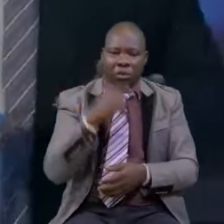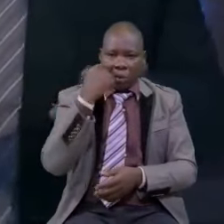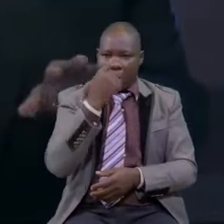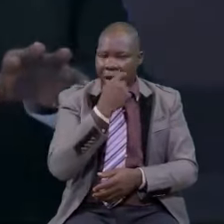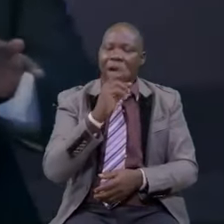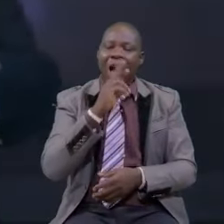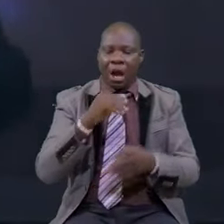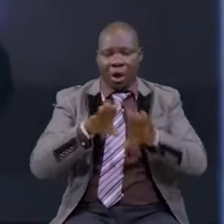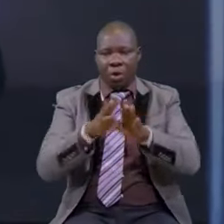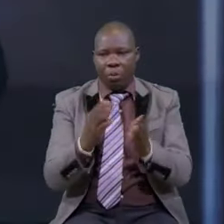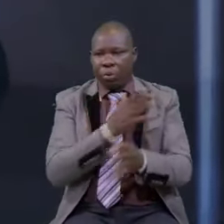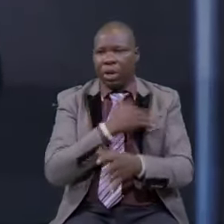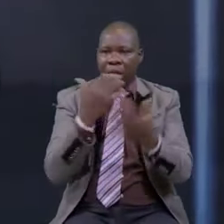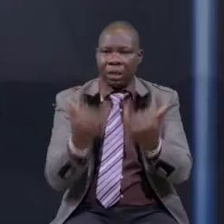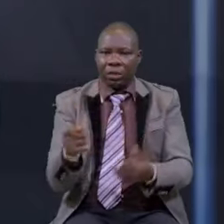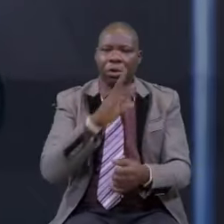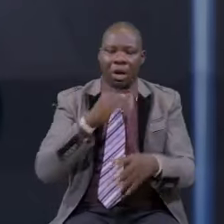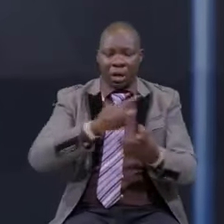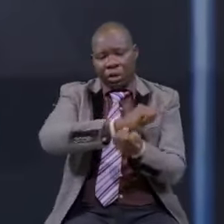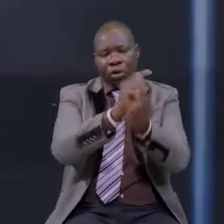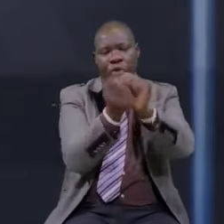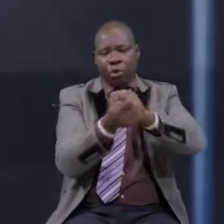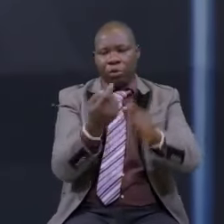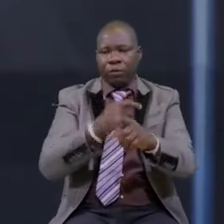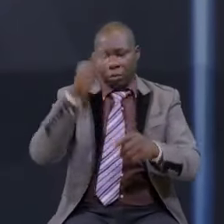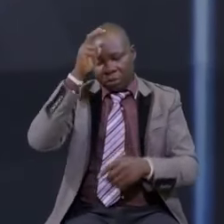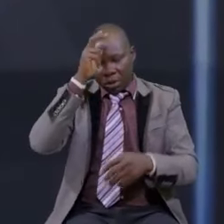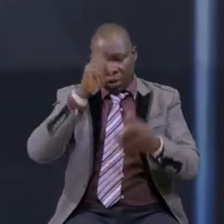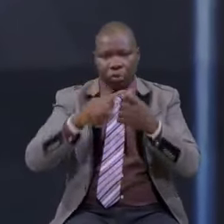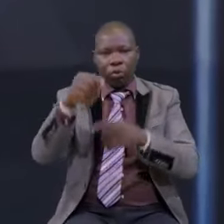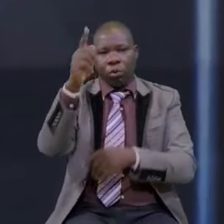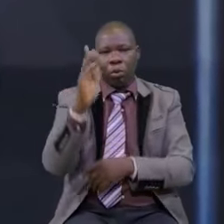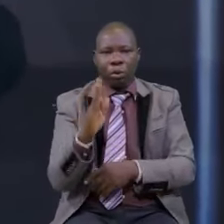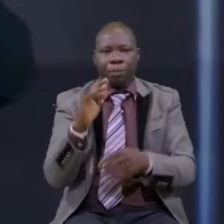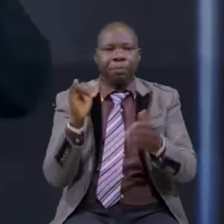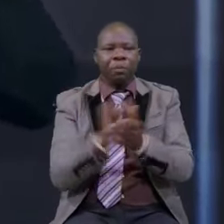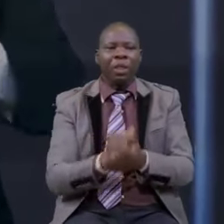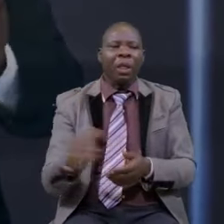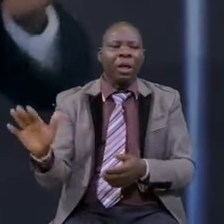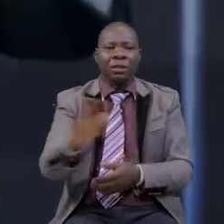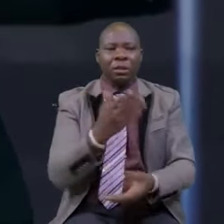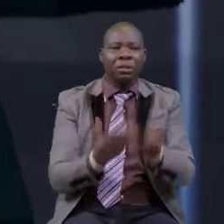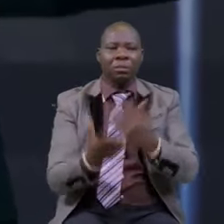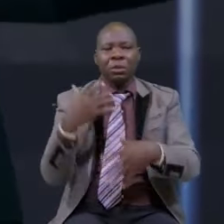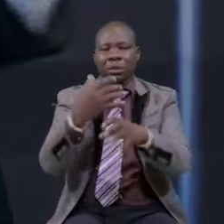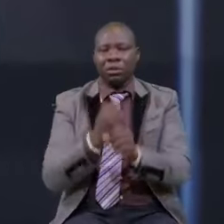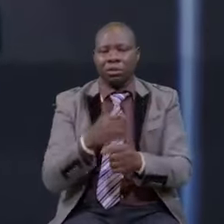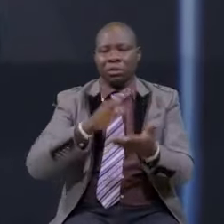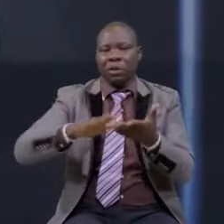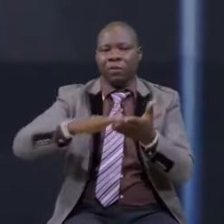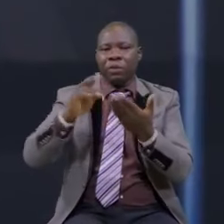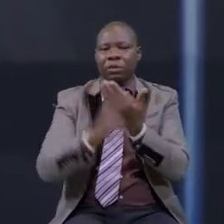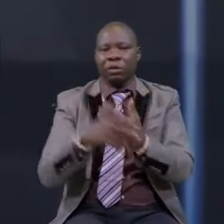open, and now you are turned from Satan and you are turned to God, that they may receive forgiveness